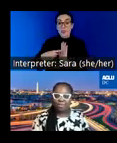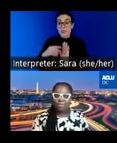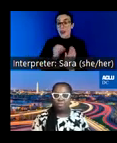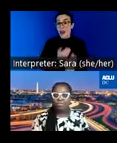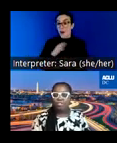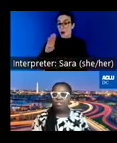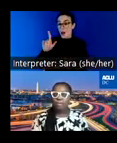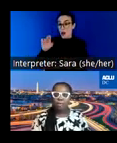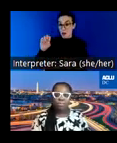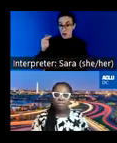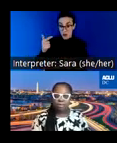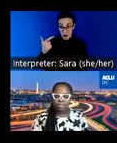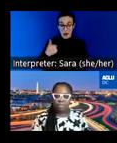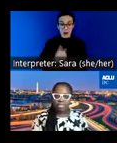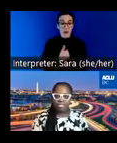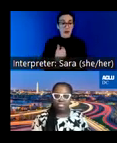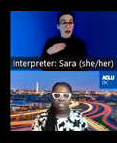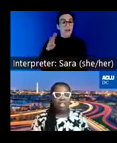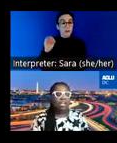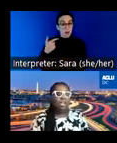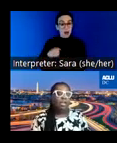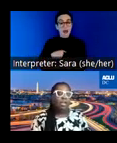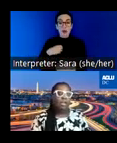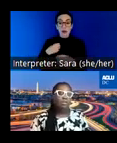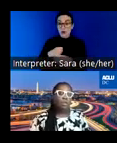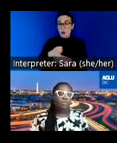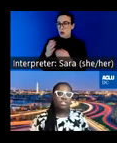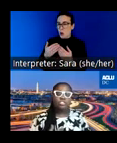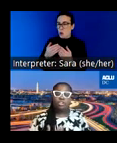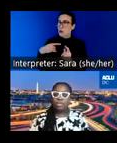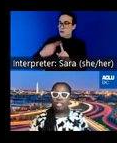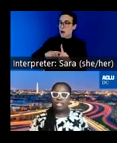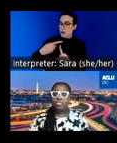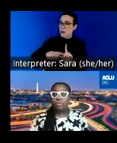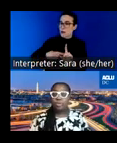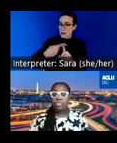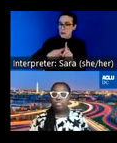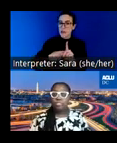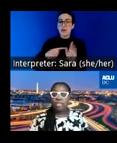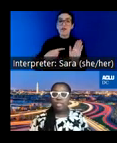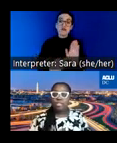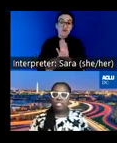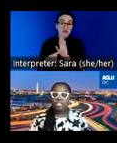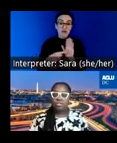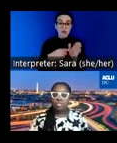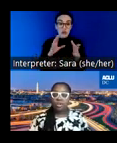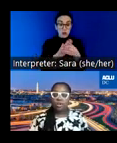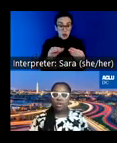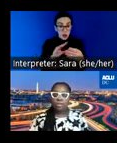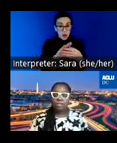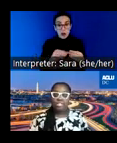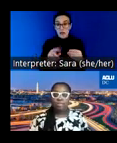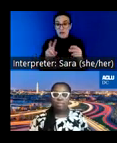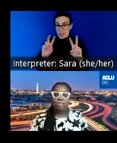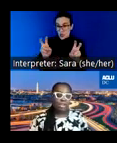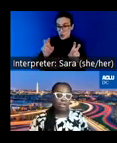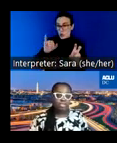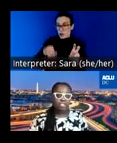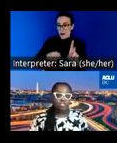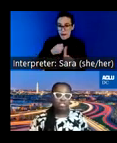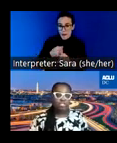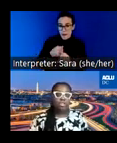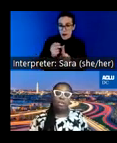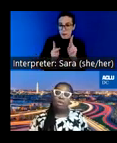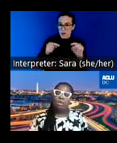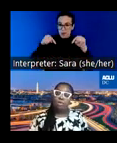that we produce almost on a monthly basis where we showcase stories and issues that are impacting people right here in